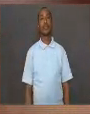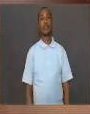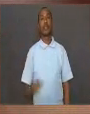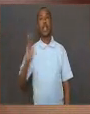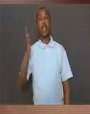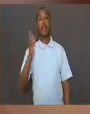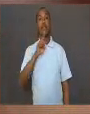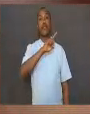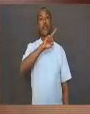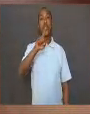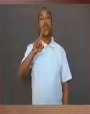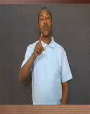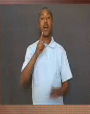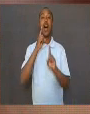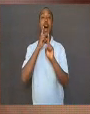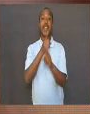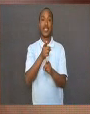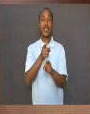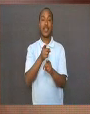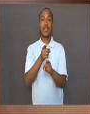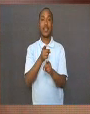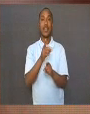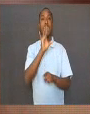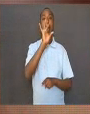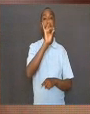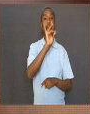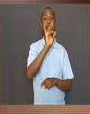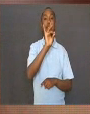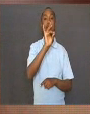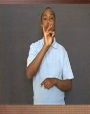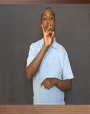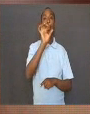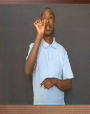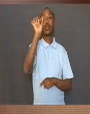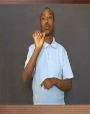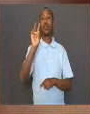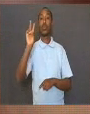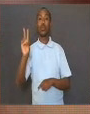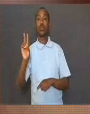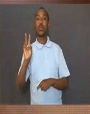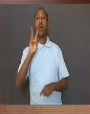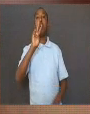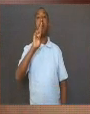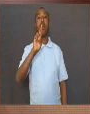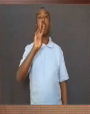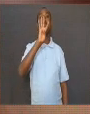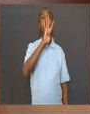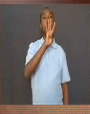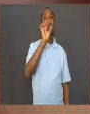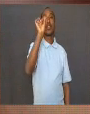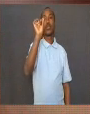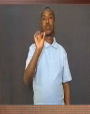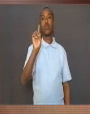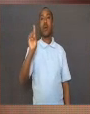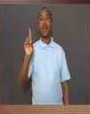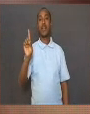If you came up with the answer 8 to 2 or 4